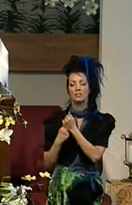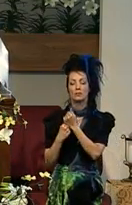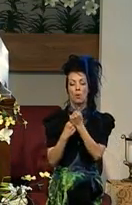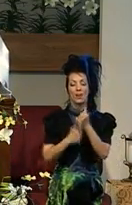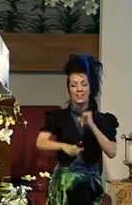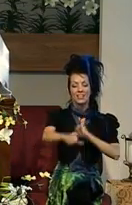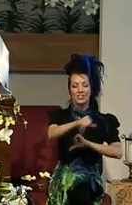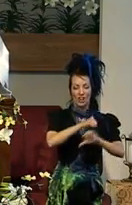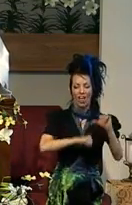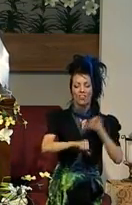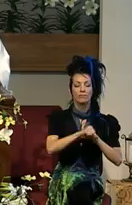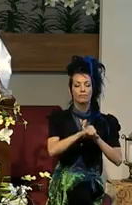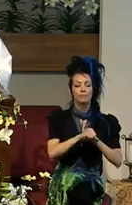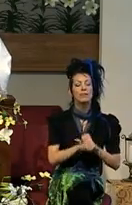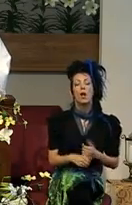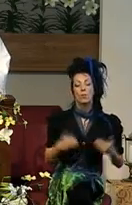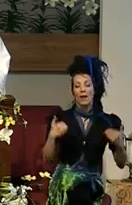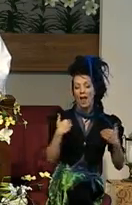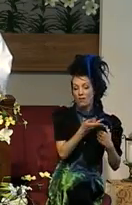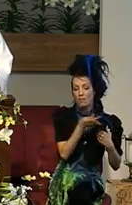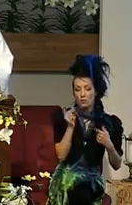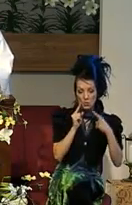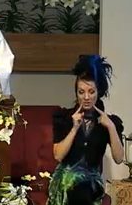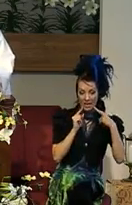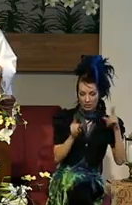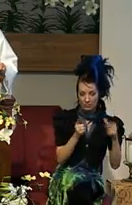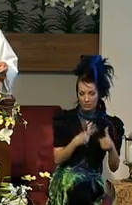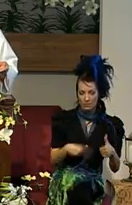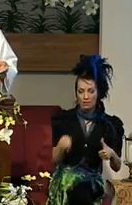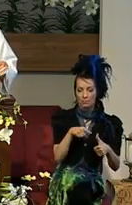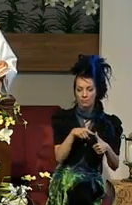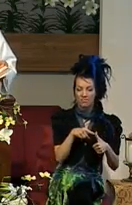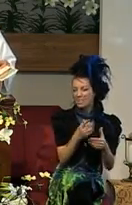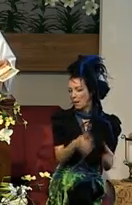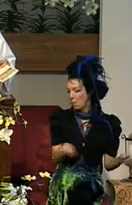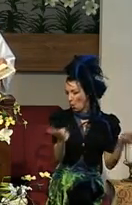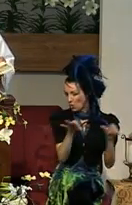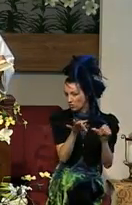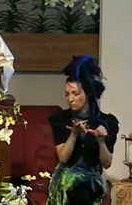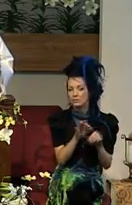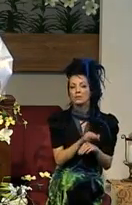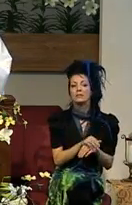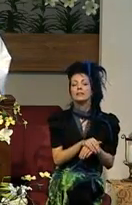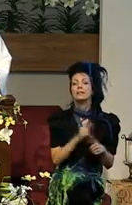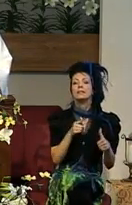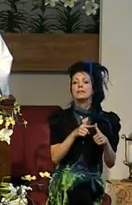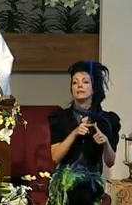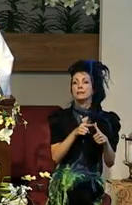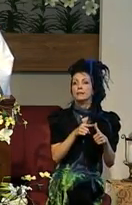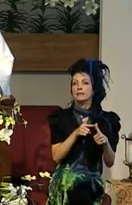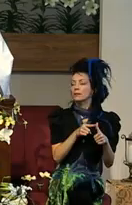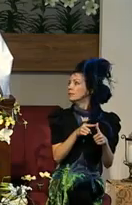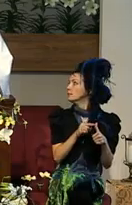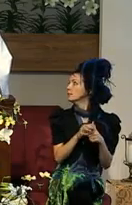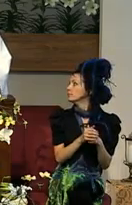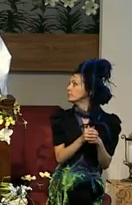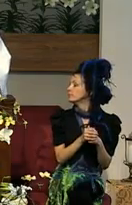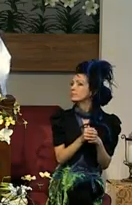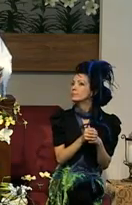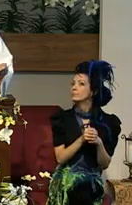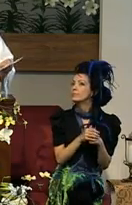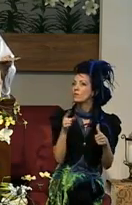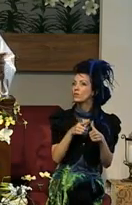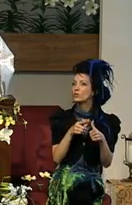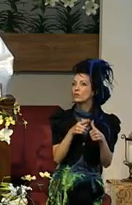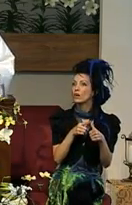Christ. There are a few announcements that we do have for you this morning, and so if you would just bear with me as I just take you through those announcements today.